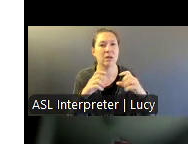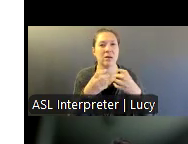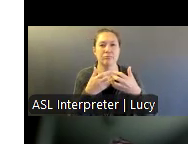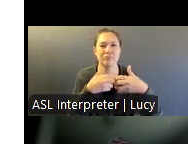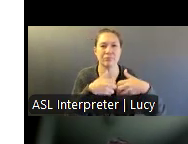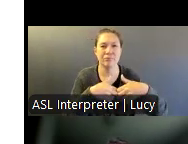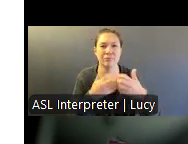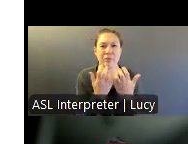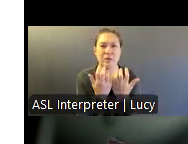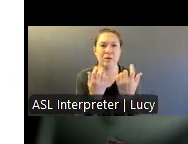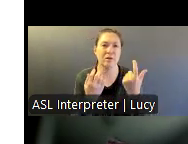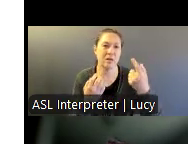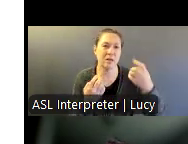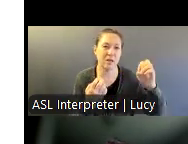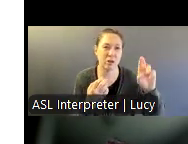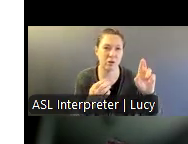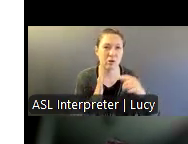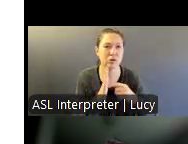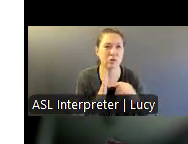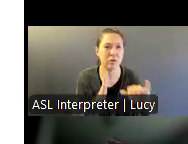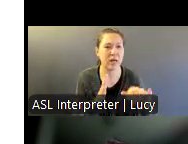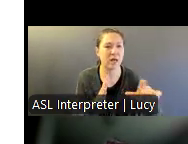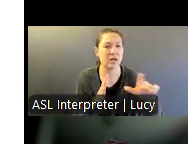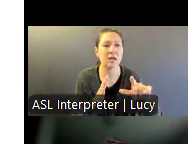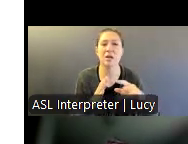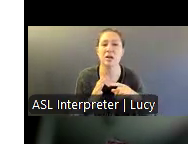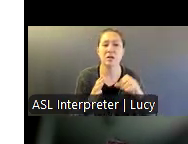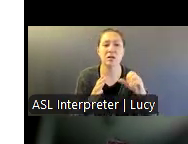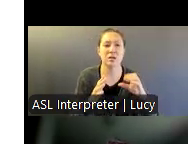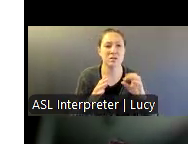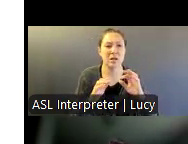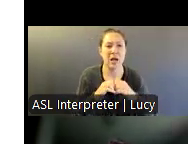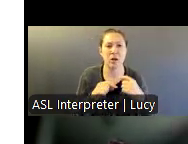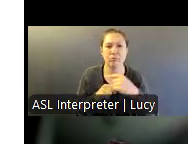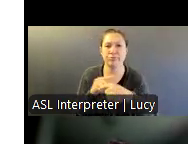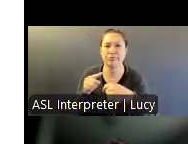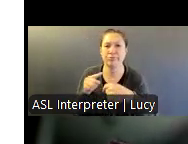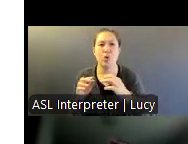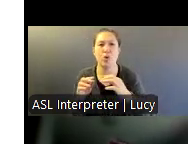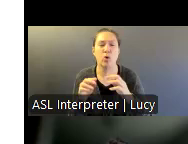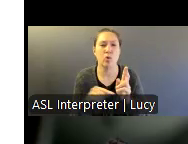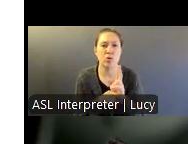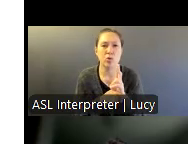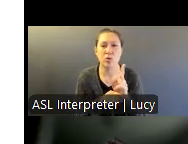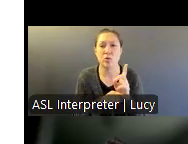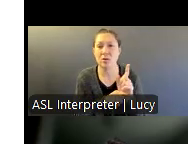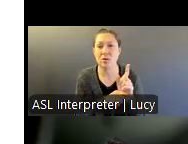so you want to define sort of how you want to use data for action, analyze and interpret the